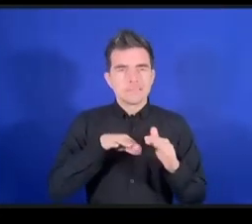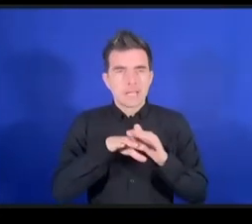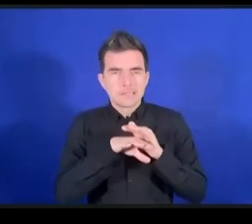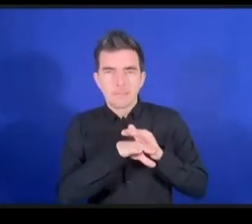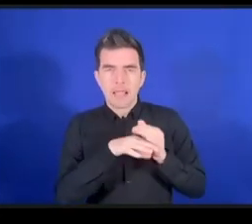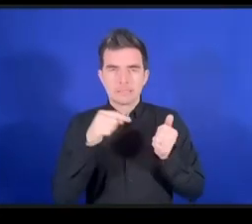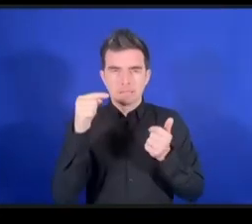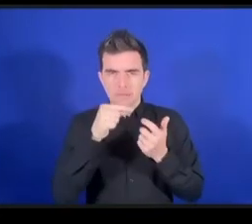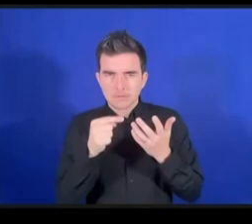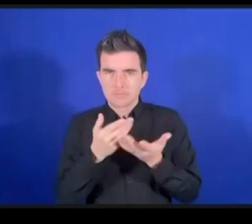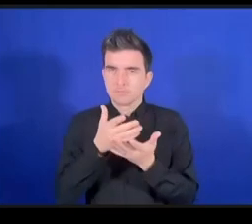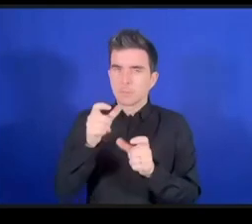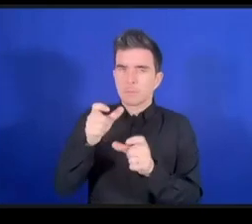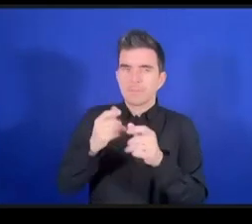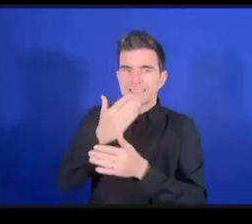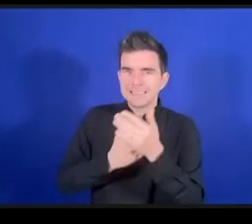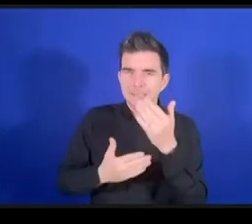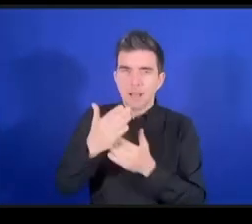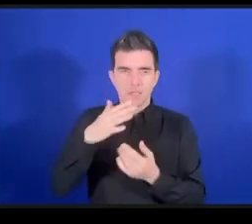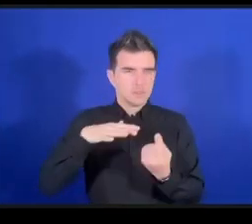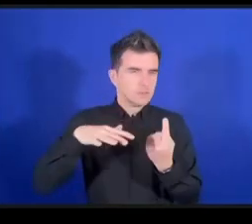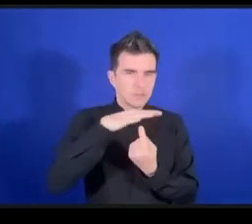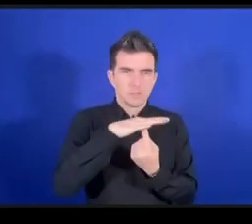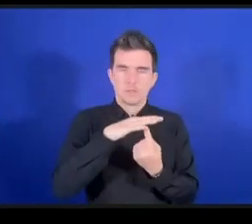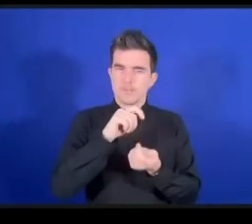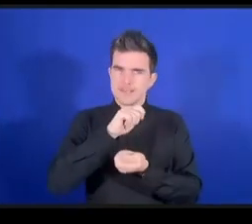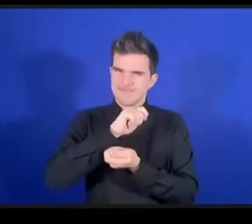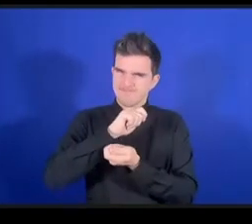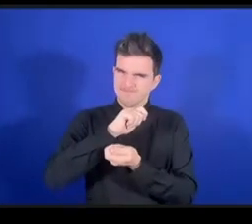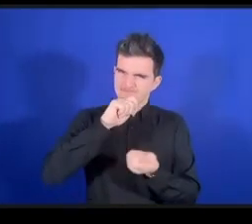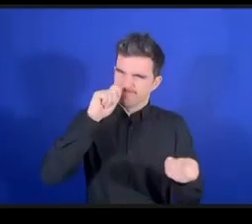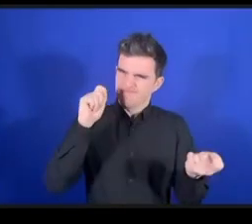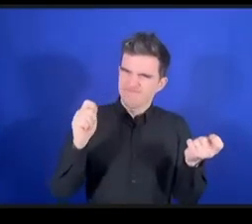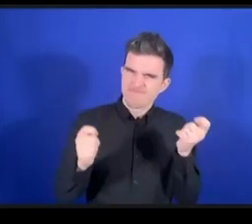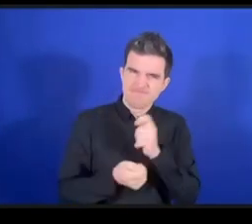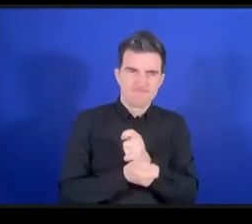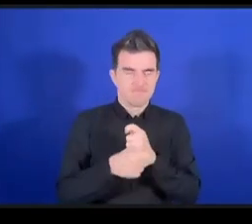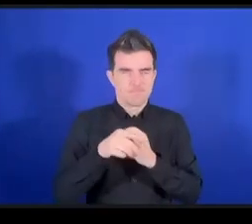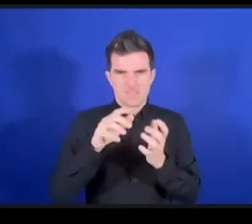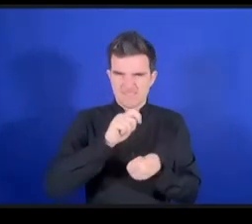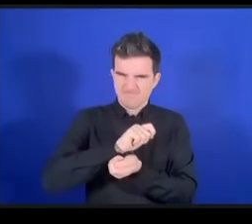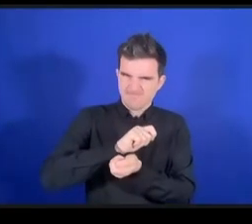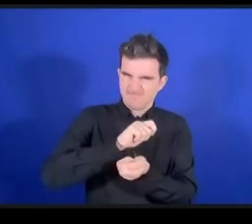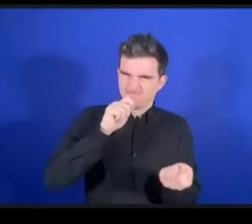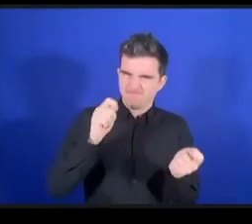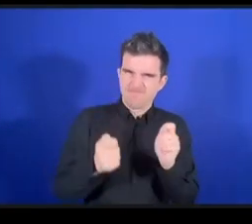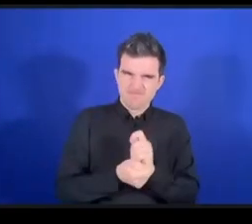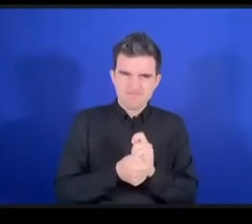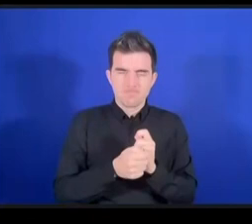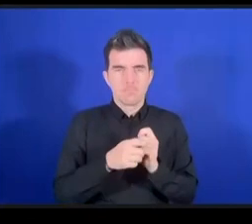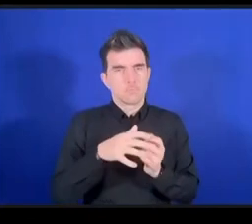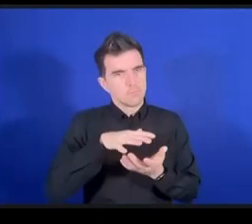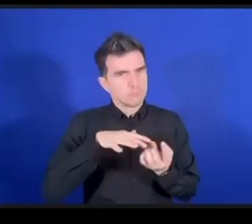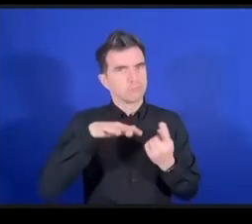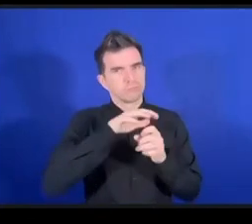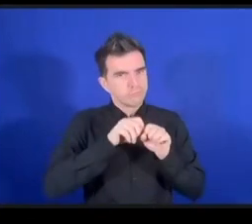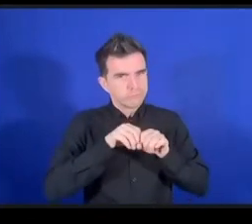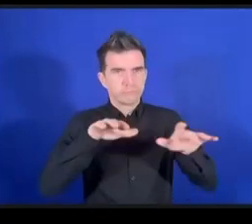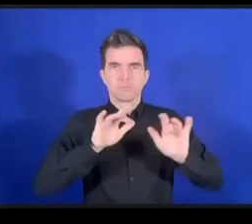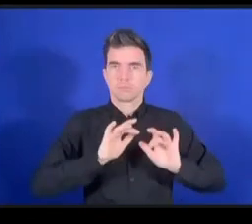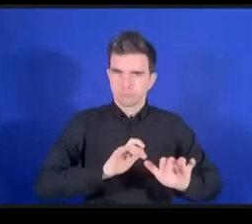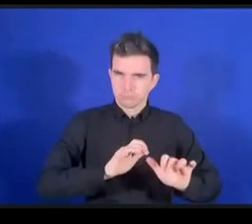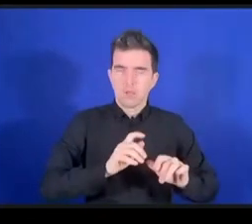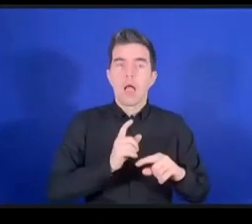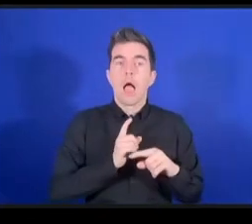Dynamic Coalition in general is to make the digital spaces accessible for people with disabilities.